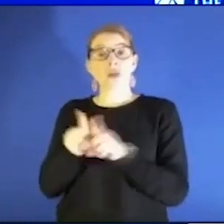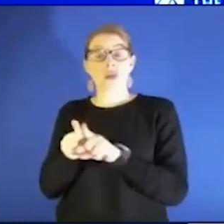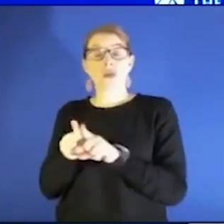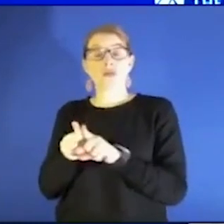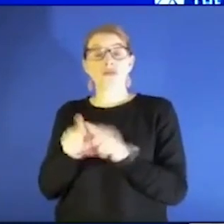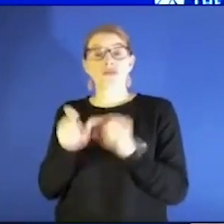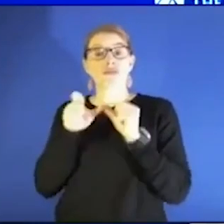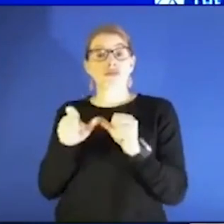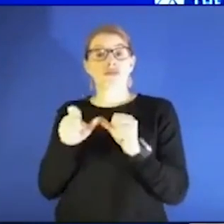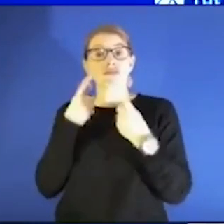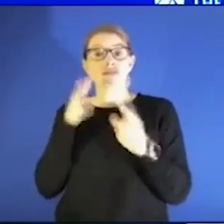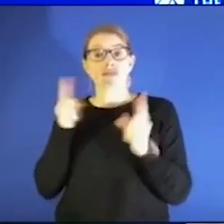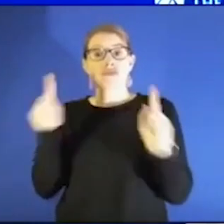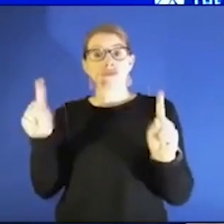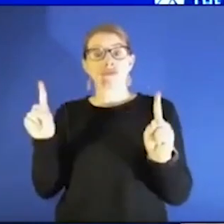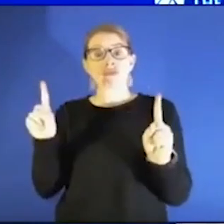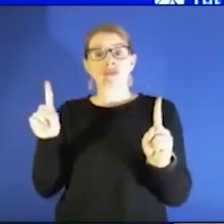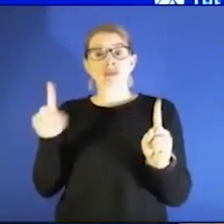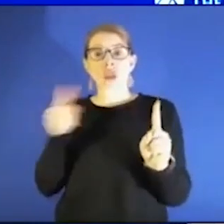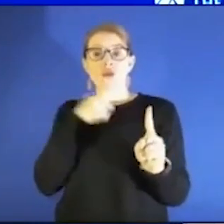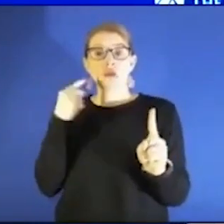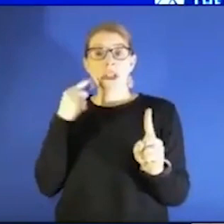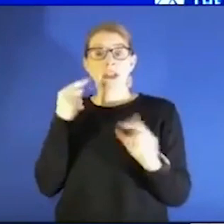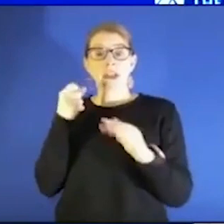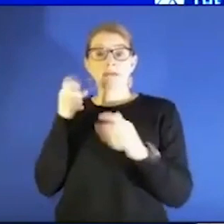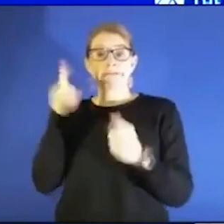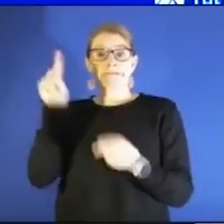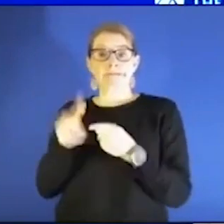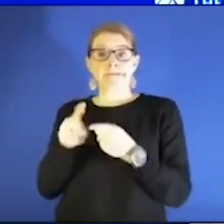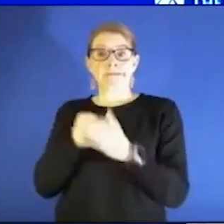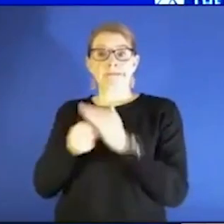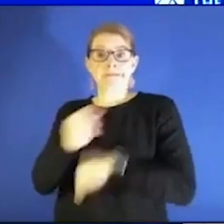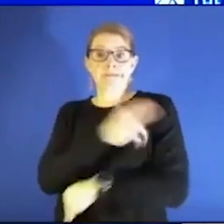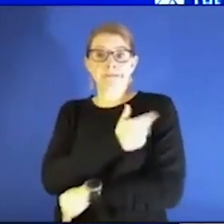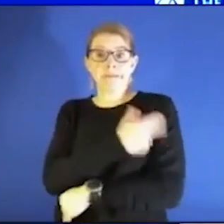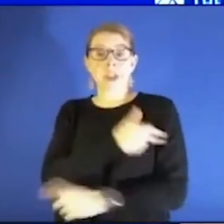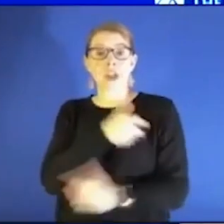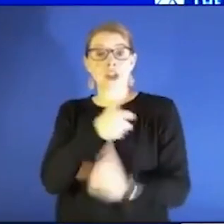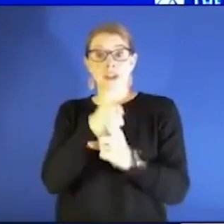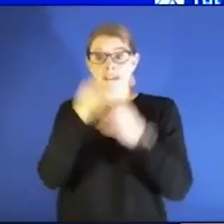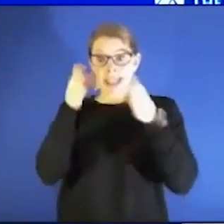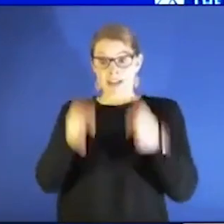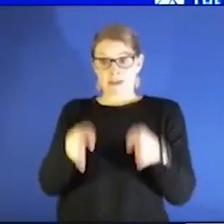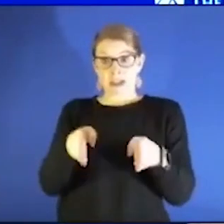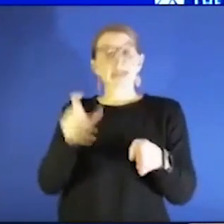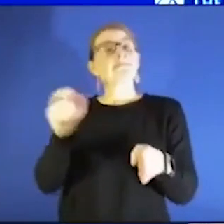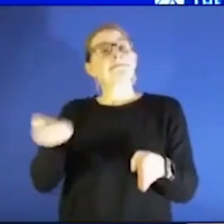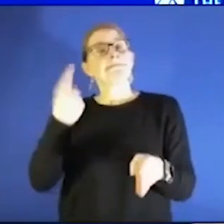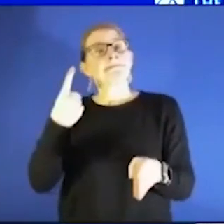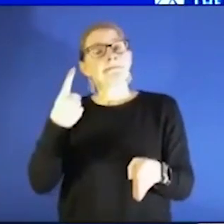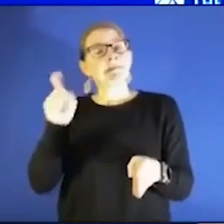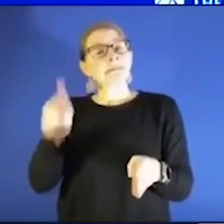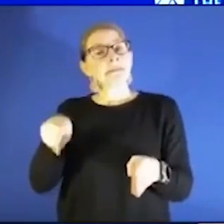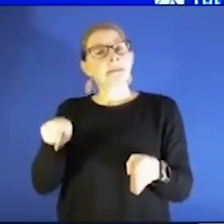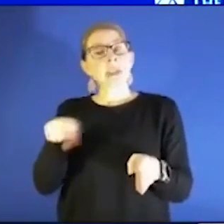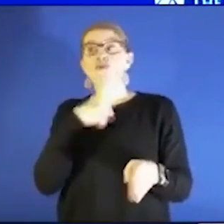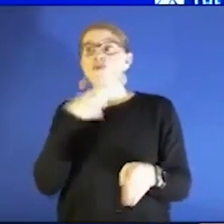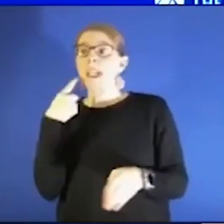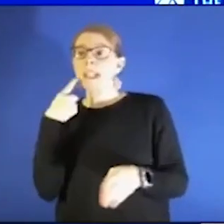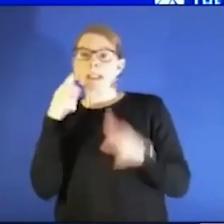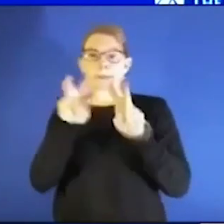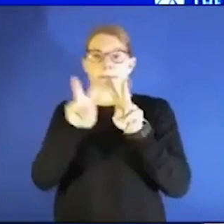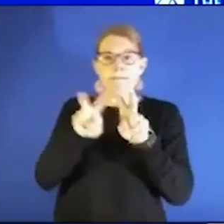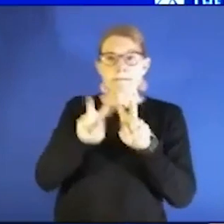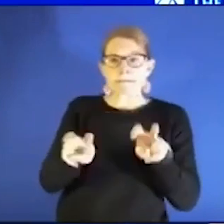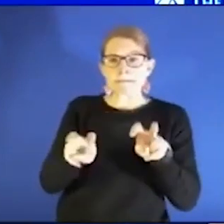of reducing your risk of going to the hospital. And I think you as an individual need to understand and take those risks and judge what your risk is. I